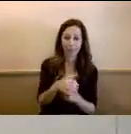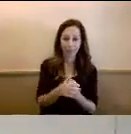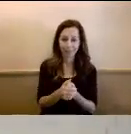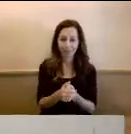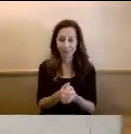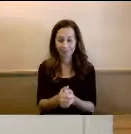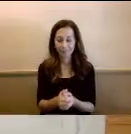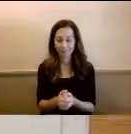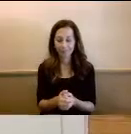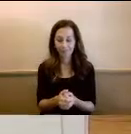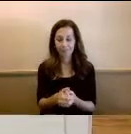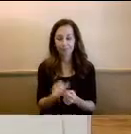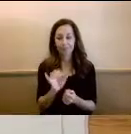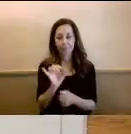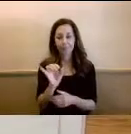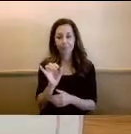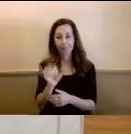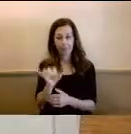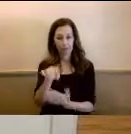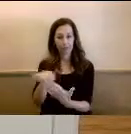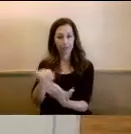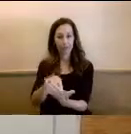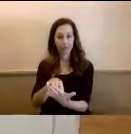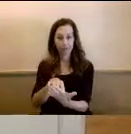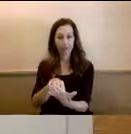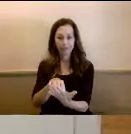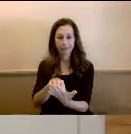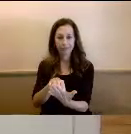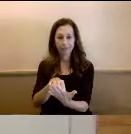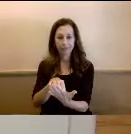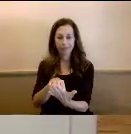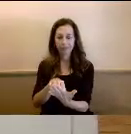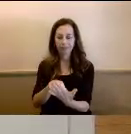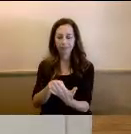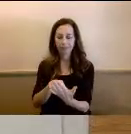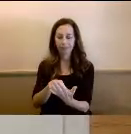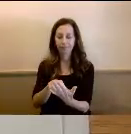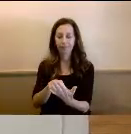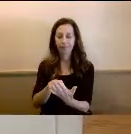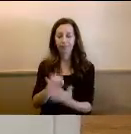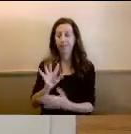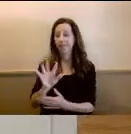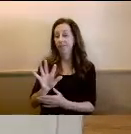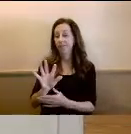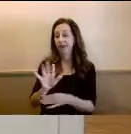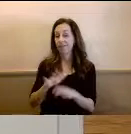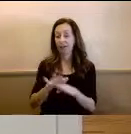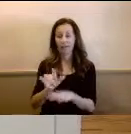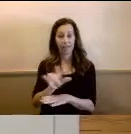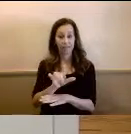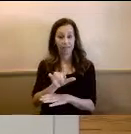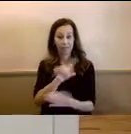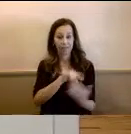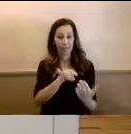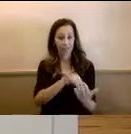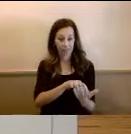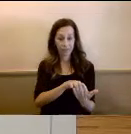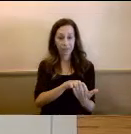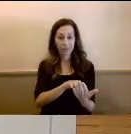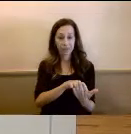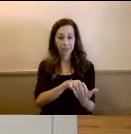well. So this cancels the 5 on the left side of the equal